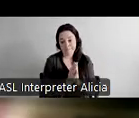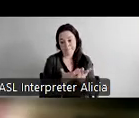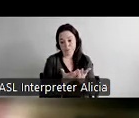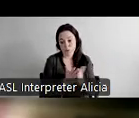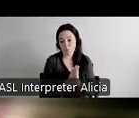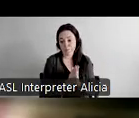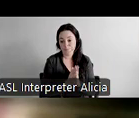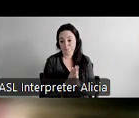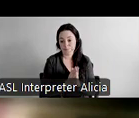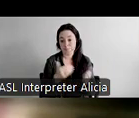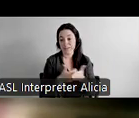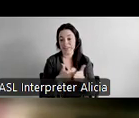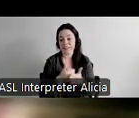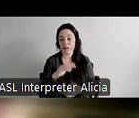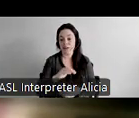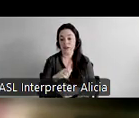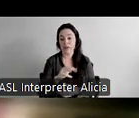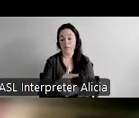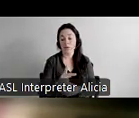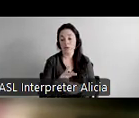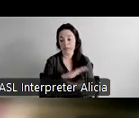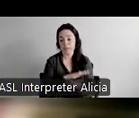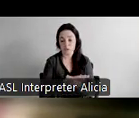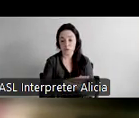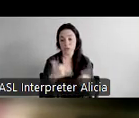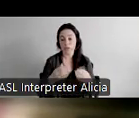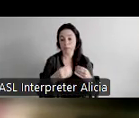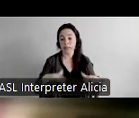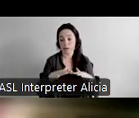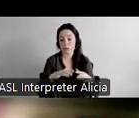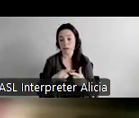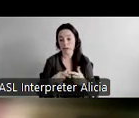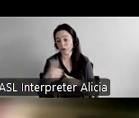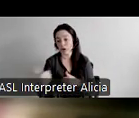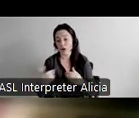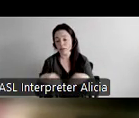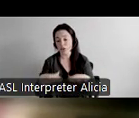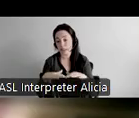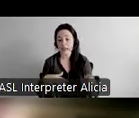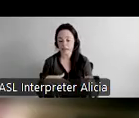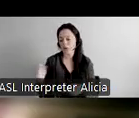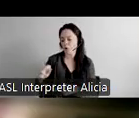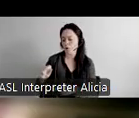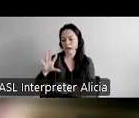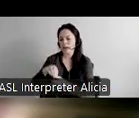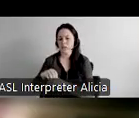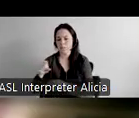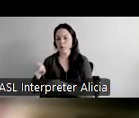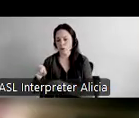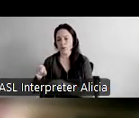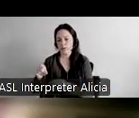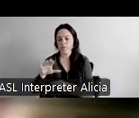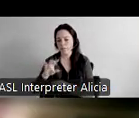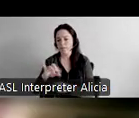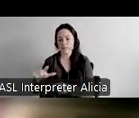near the MLK school. There's like a little playground there, and then there's some other land there that we Yep, went to that's look all at. part of that's all part of that's